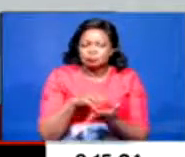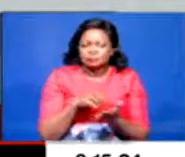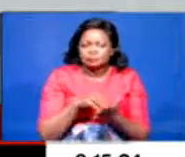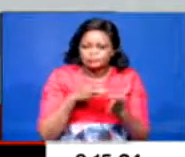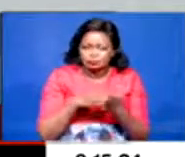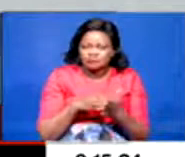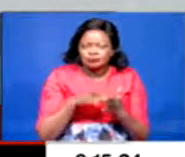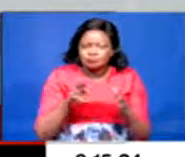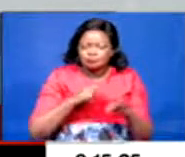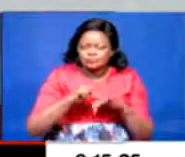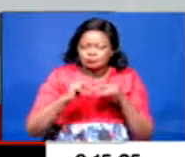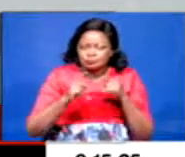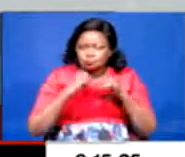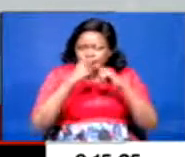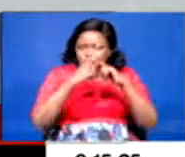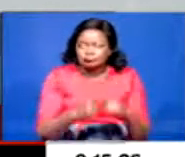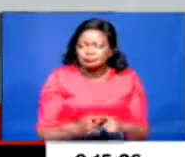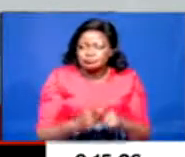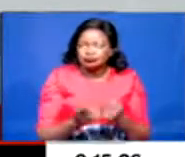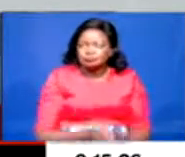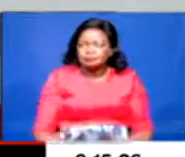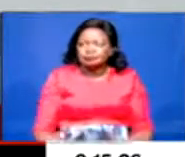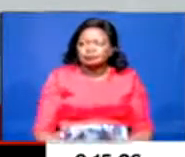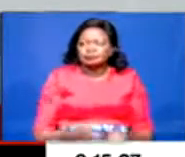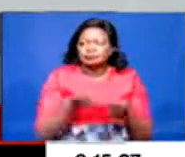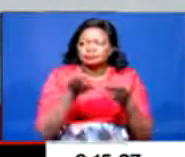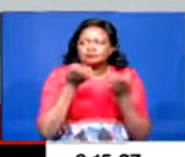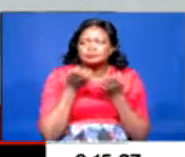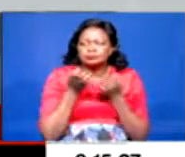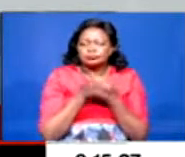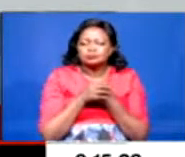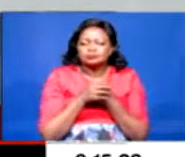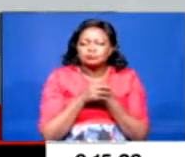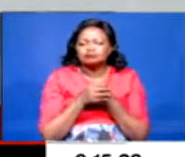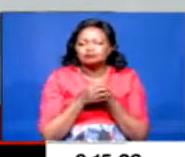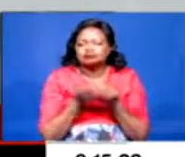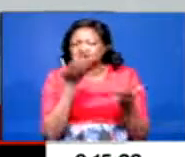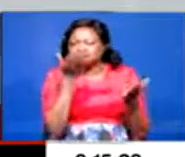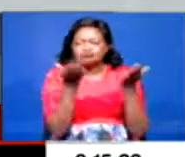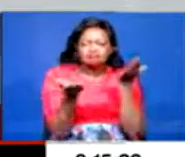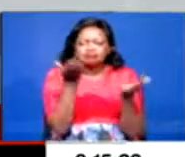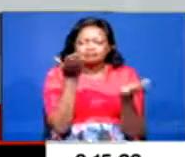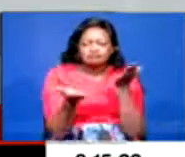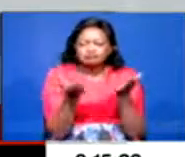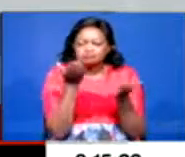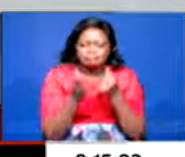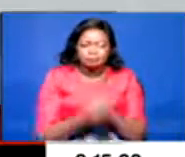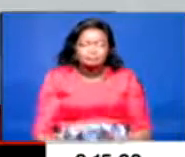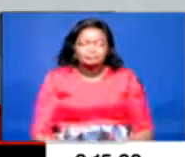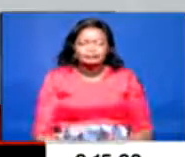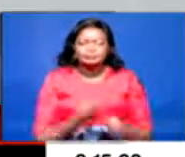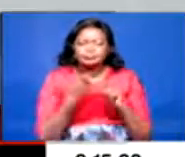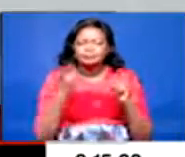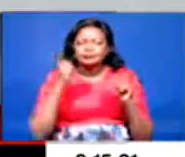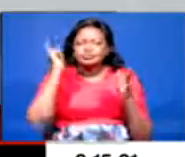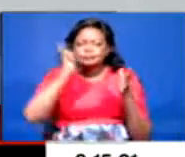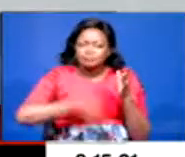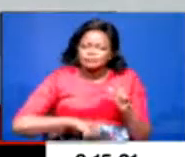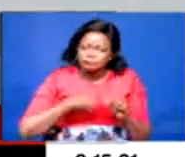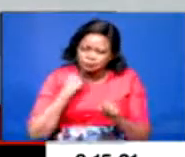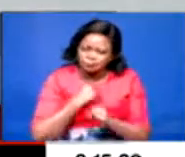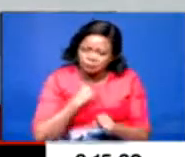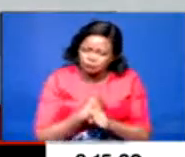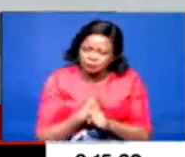tally. For media houses, you need the checks and balances from one to the other. However, what it does do,